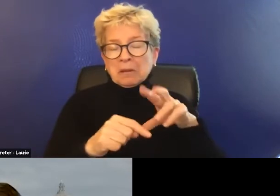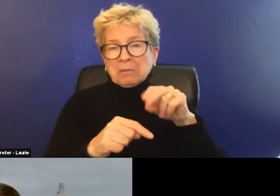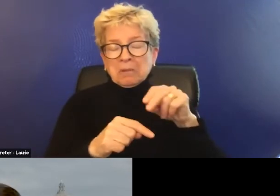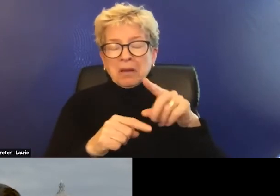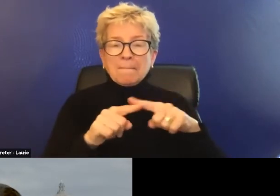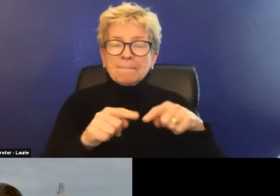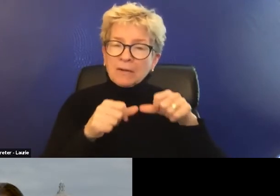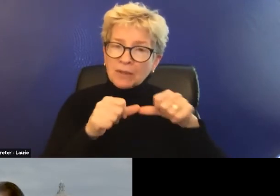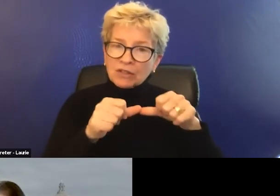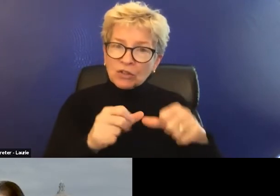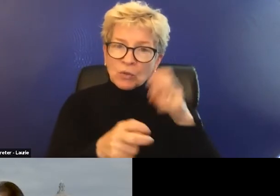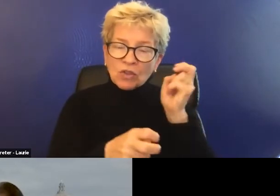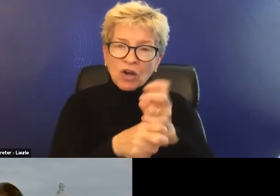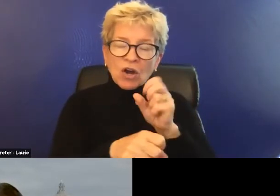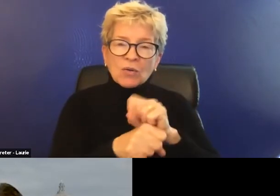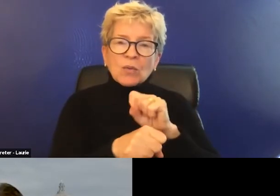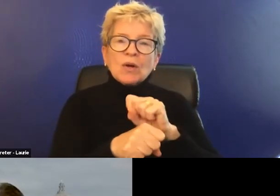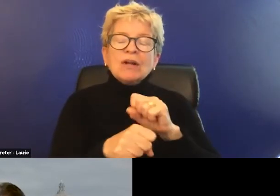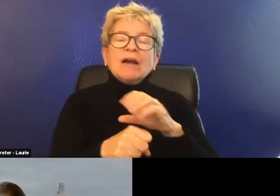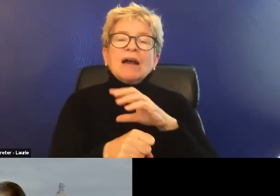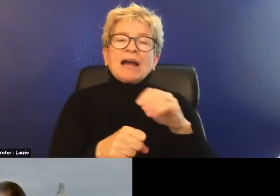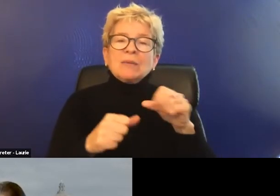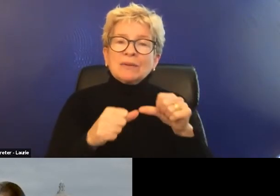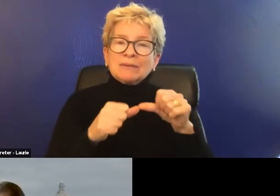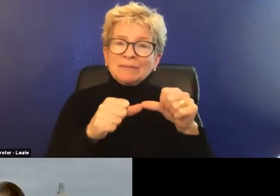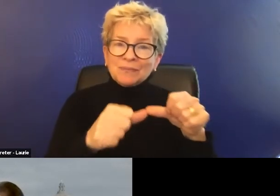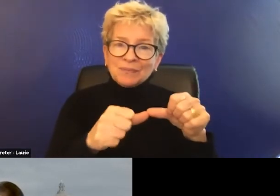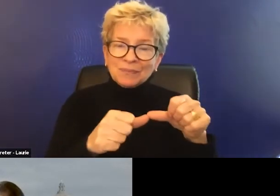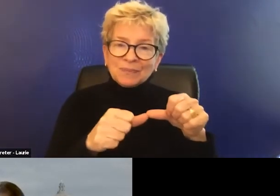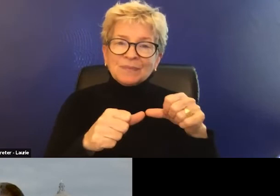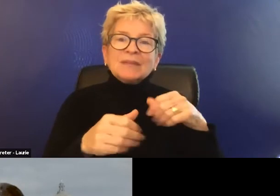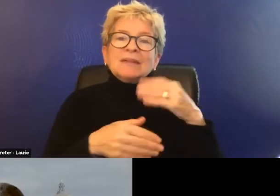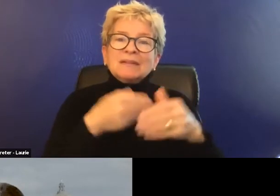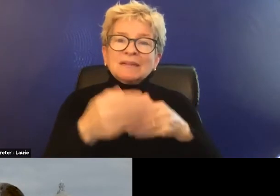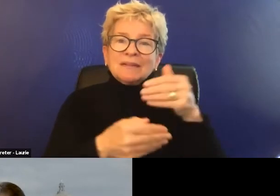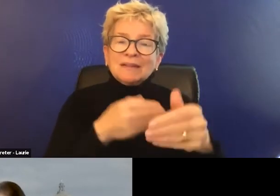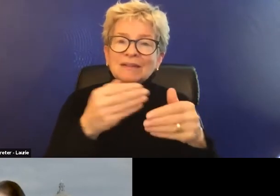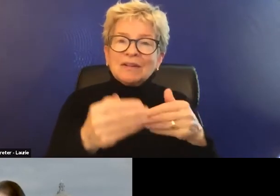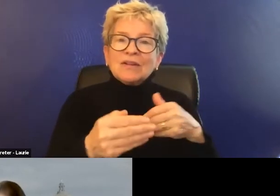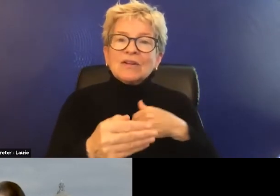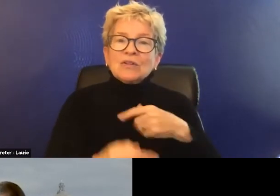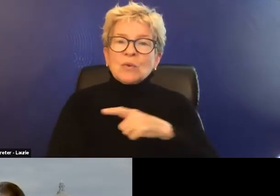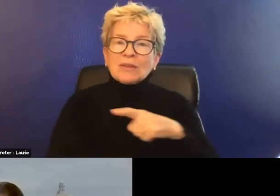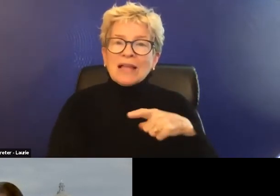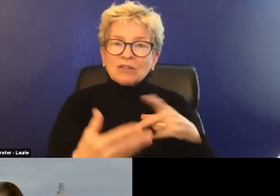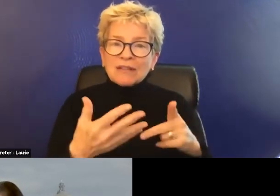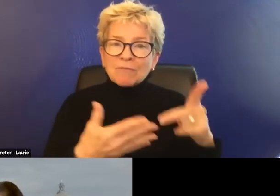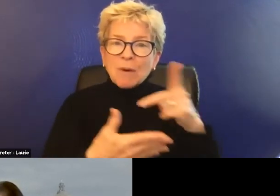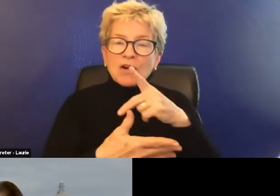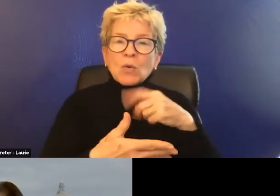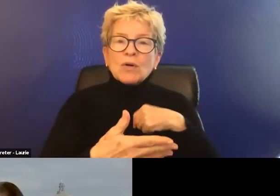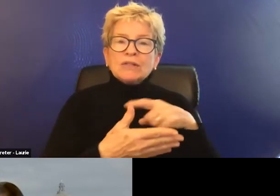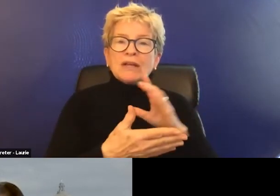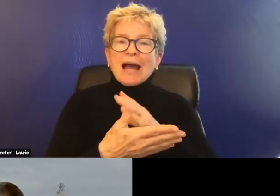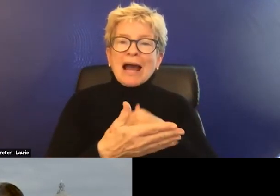are finalizing or moving towards final products or legislative priorities, we can just